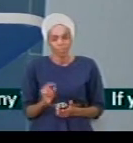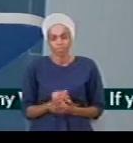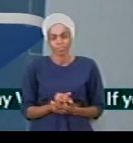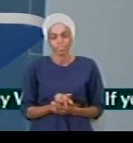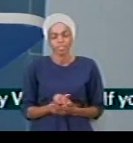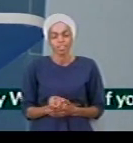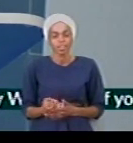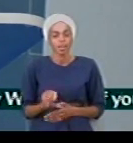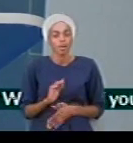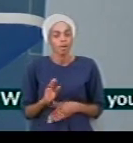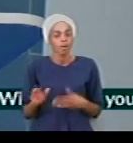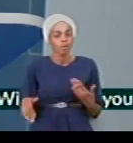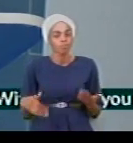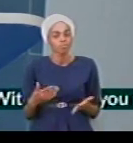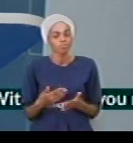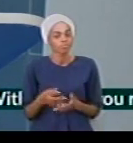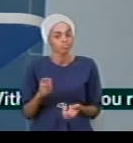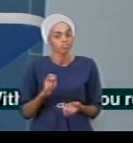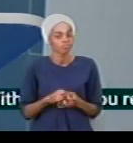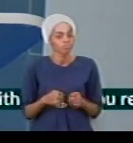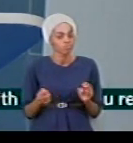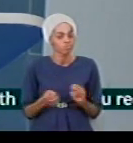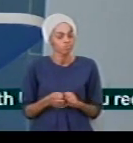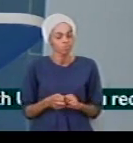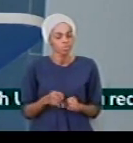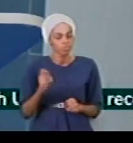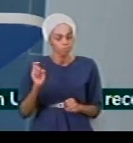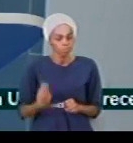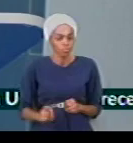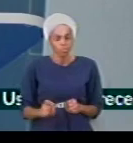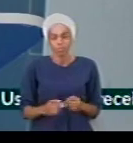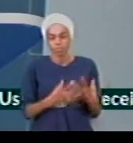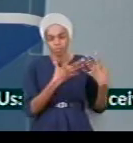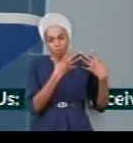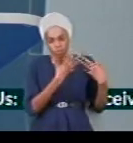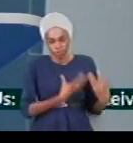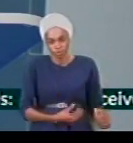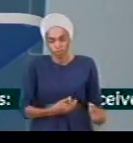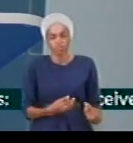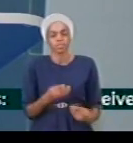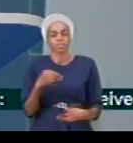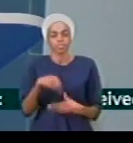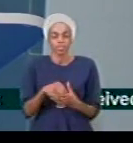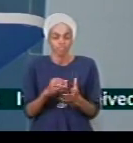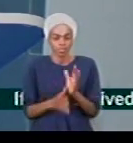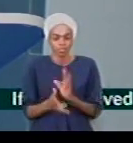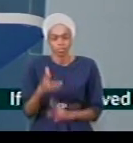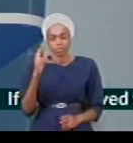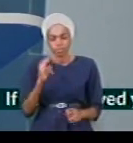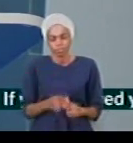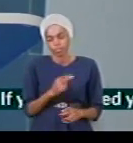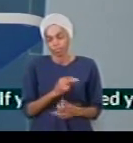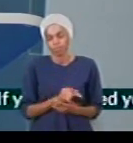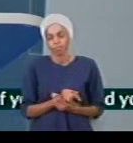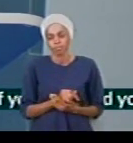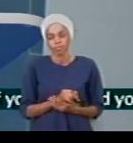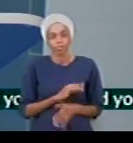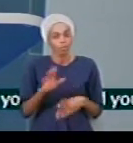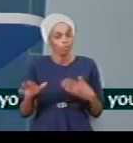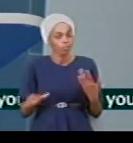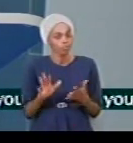no problem can can remain over and over your heart in Jesus name